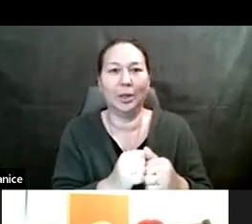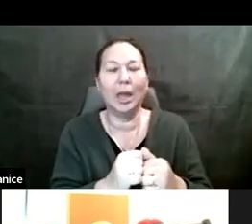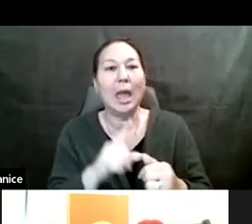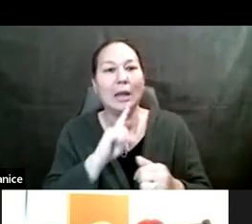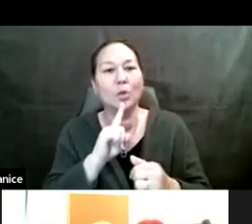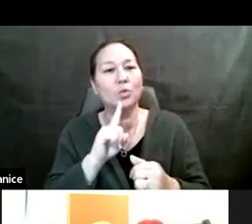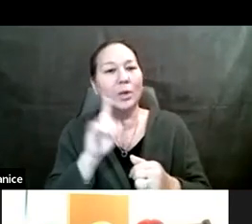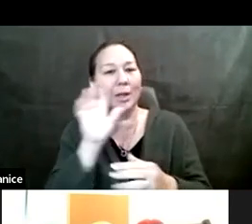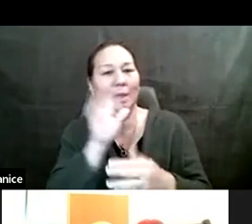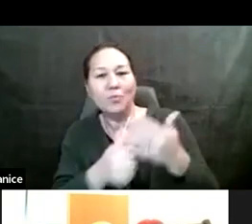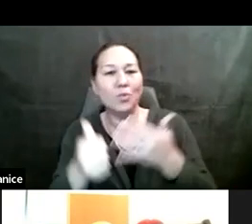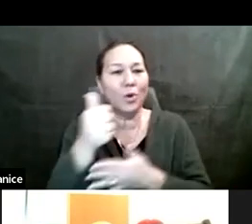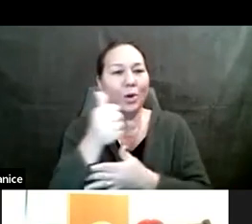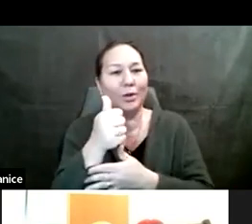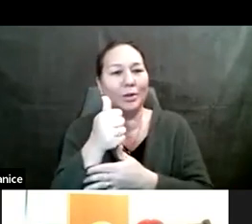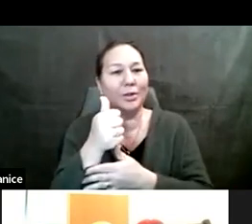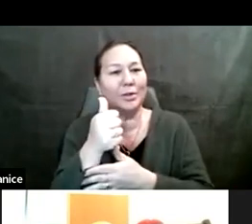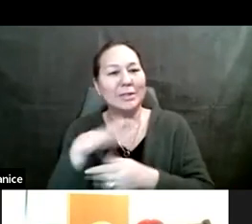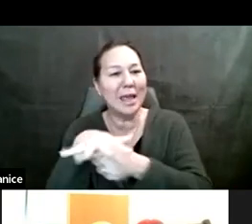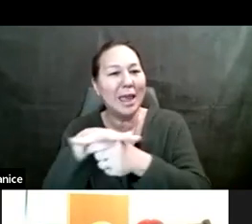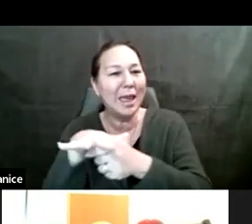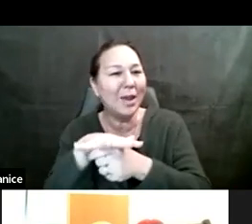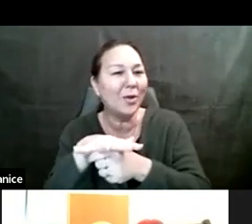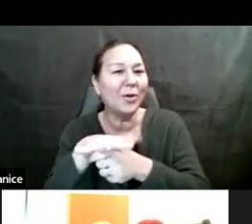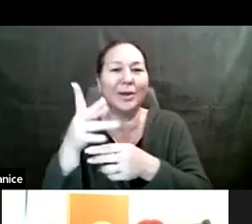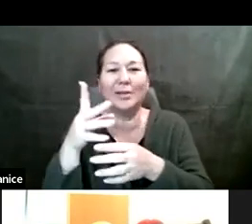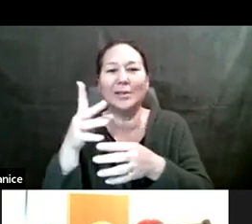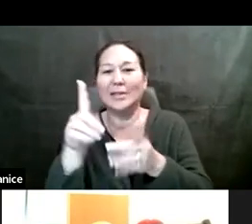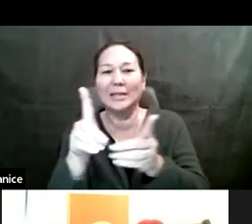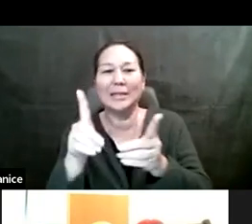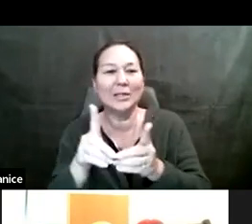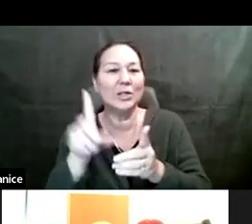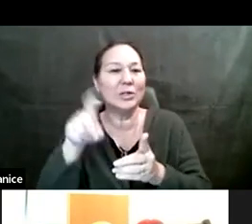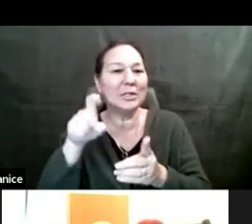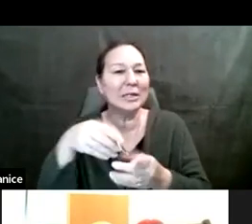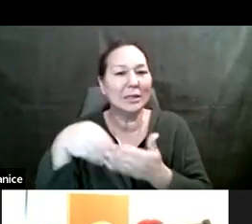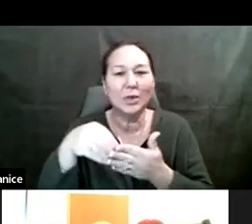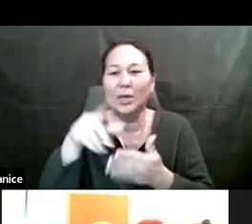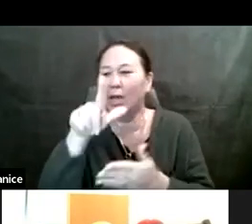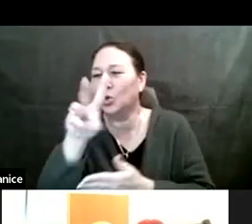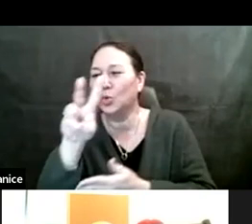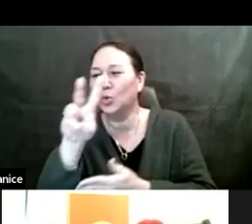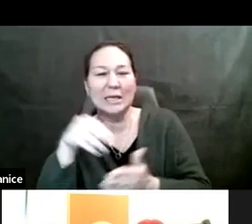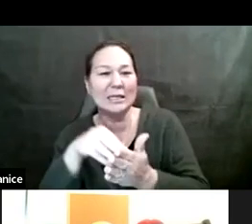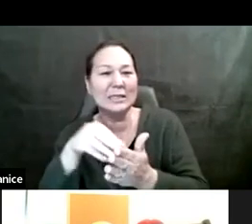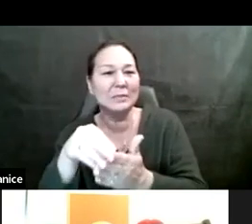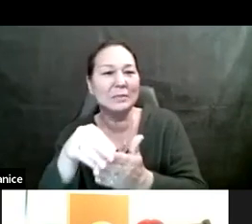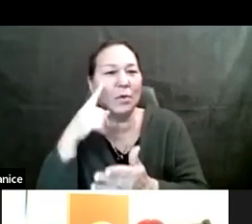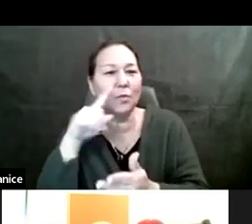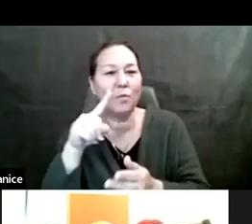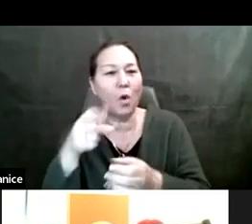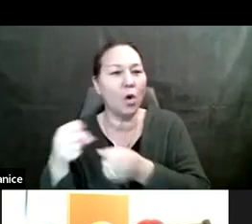by the particular 26 million dollar strategic Investments um I think